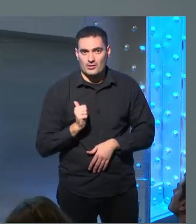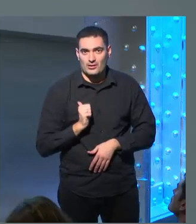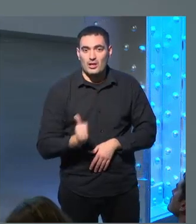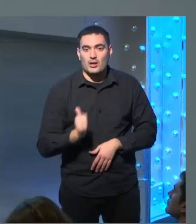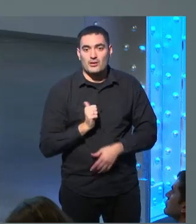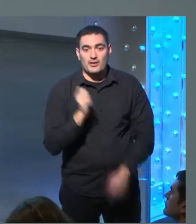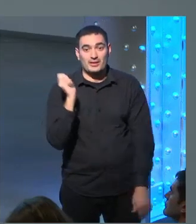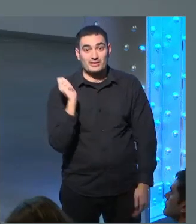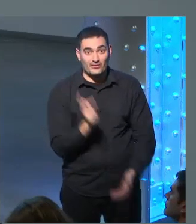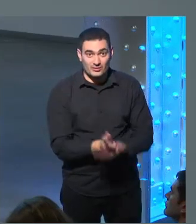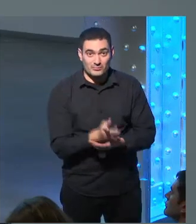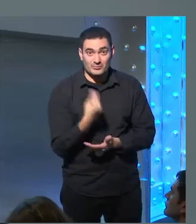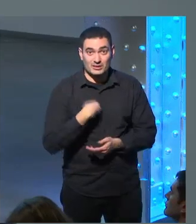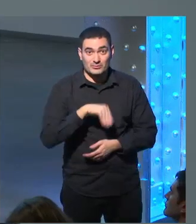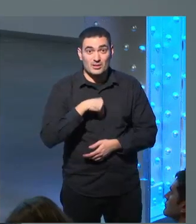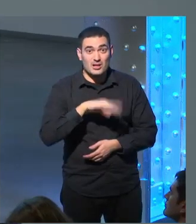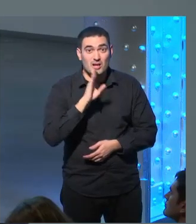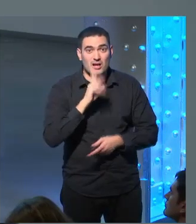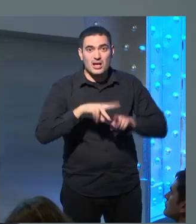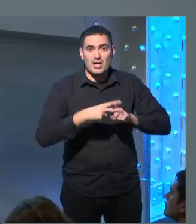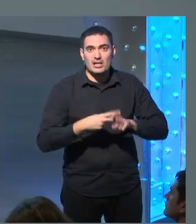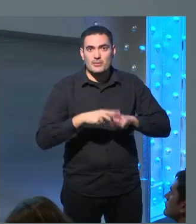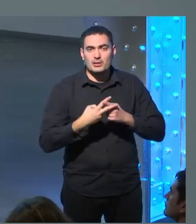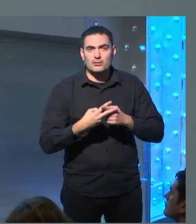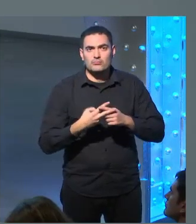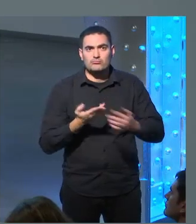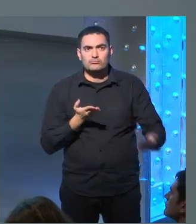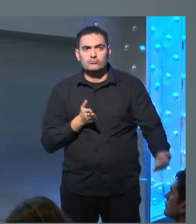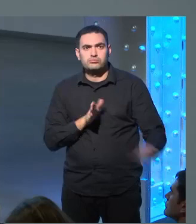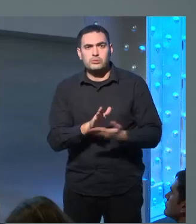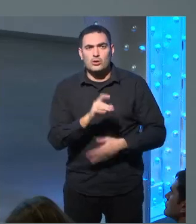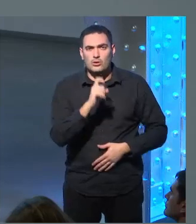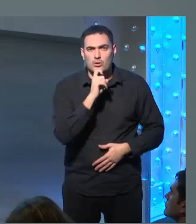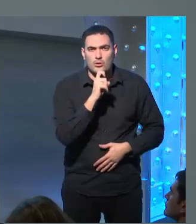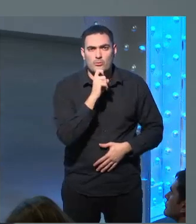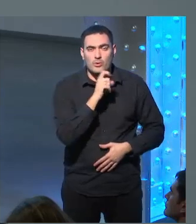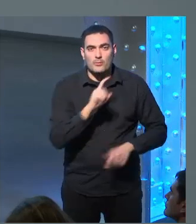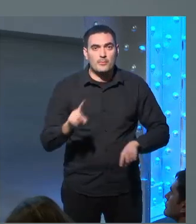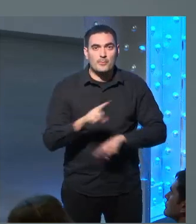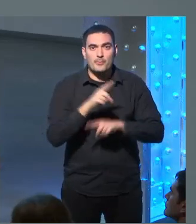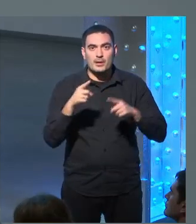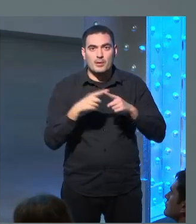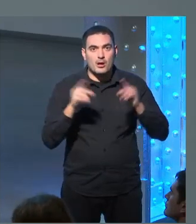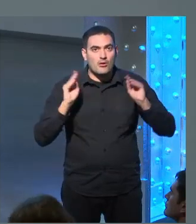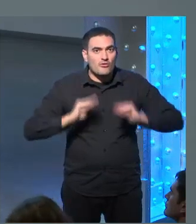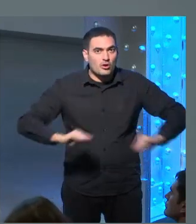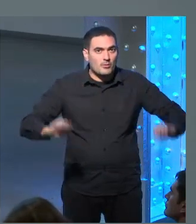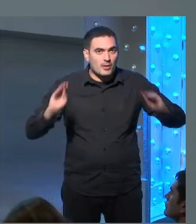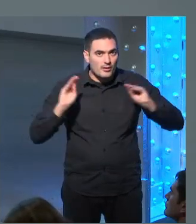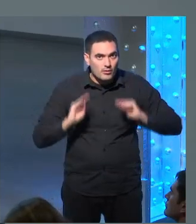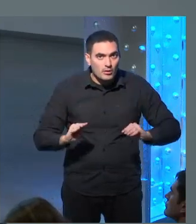And in the face of that huge challenge, what tools are we going to have available?